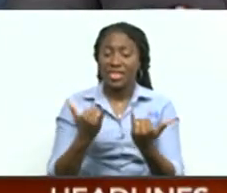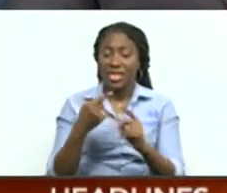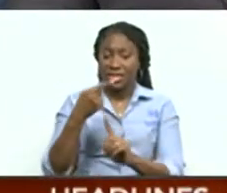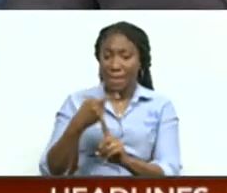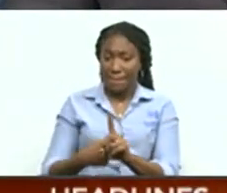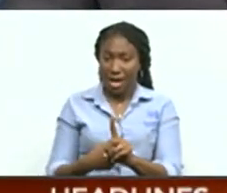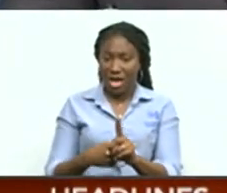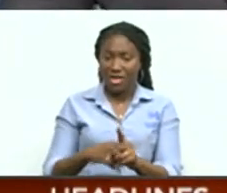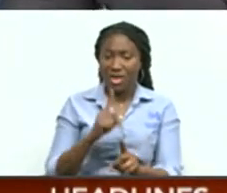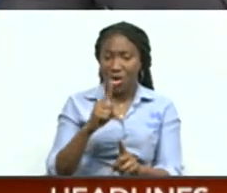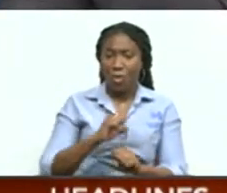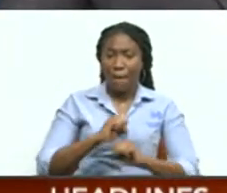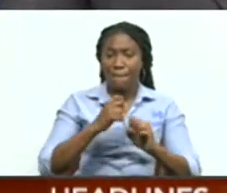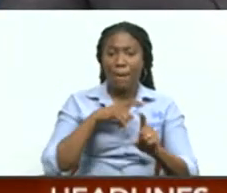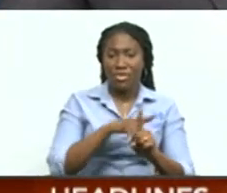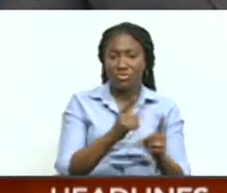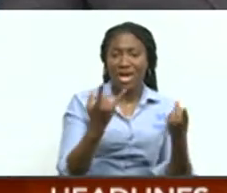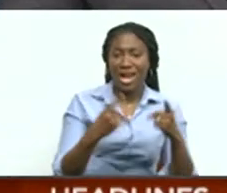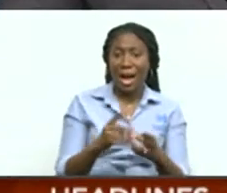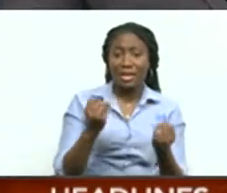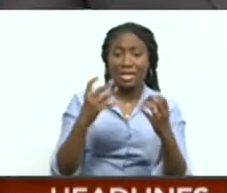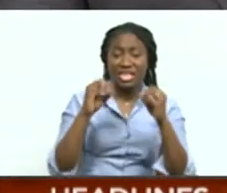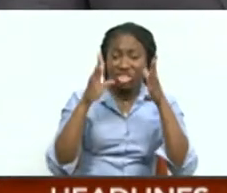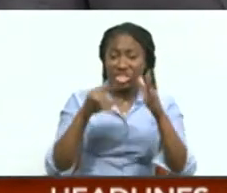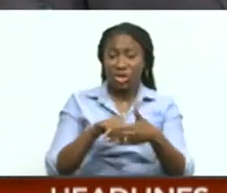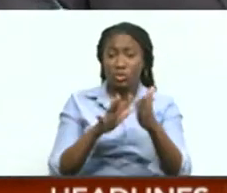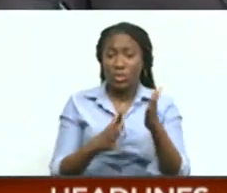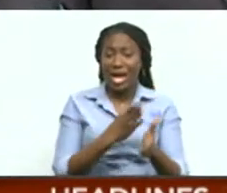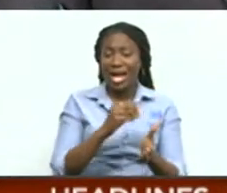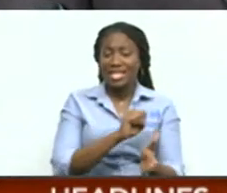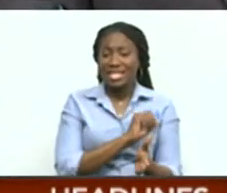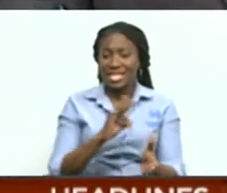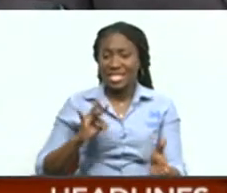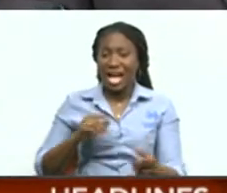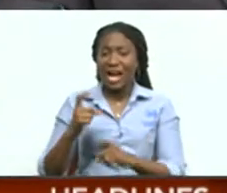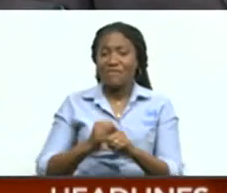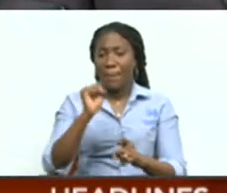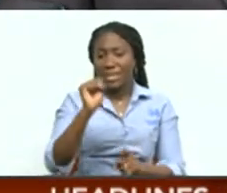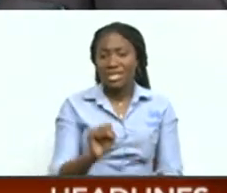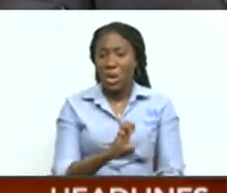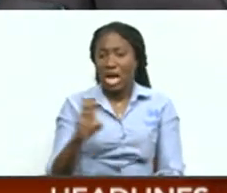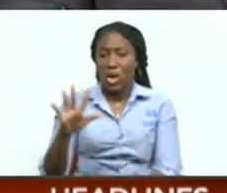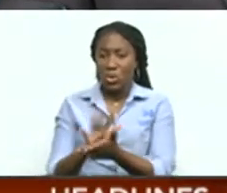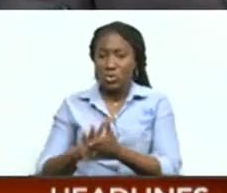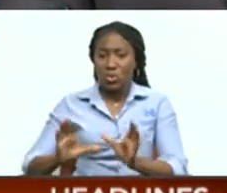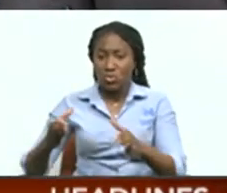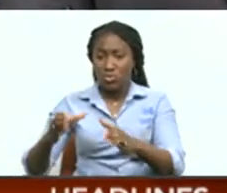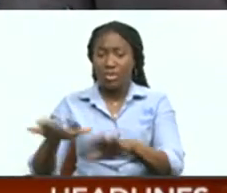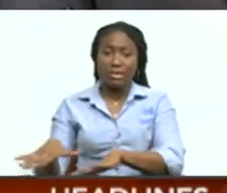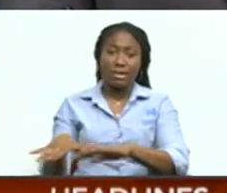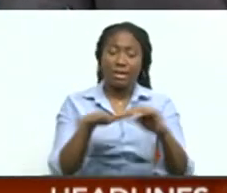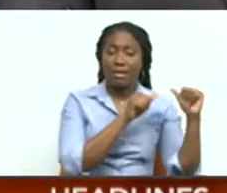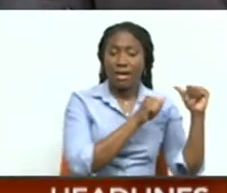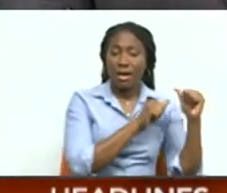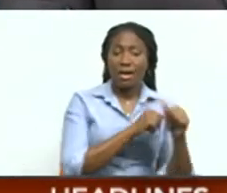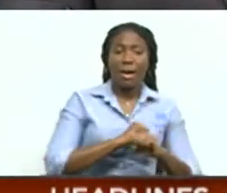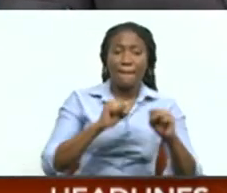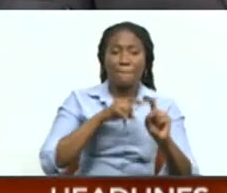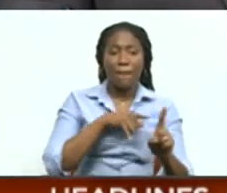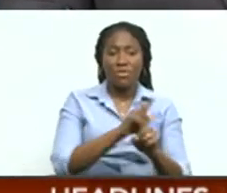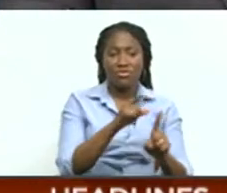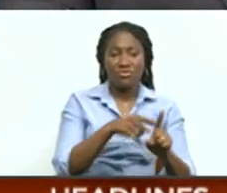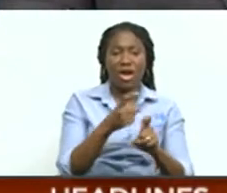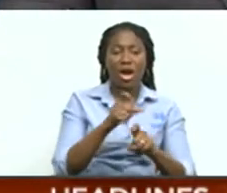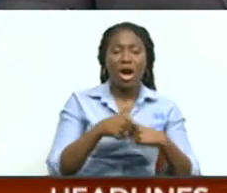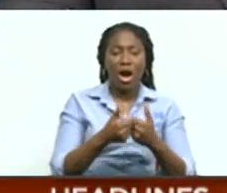a bomb threat forced hundreds of teachers, students and staff in the southeastern district out of their classrooms. The bomb threats were issued via